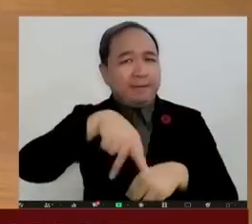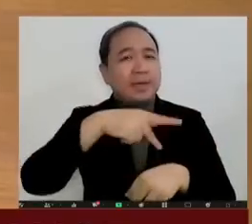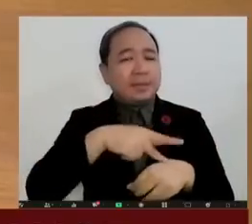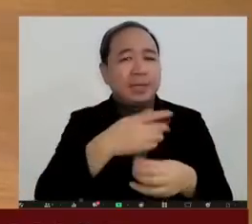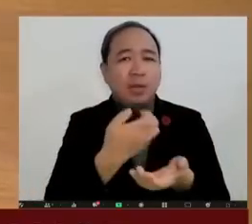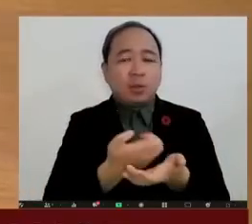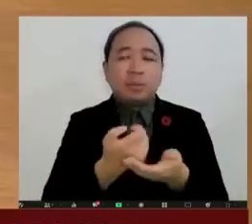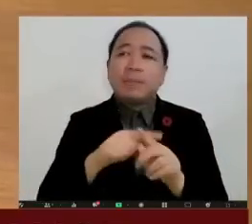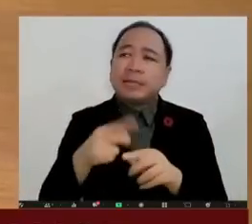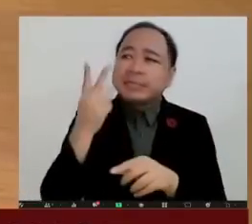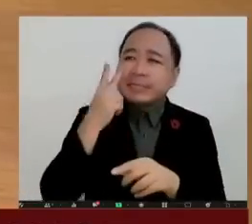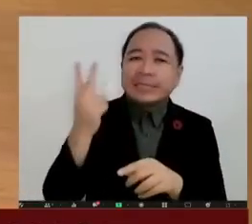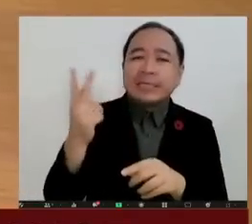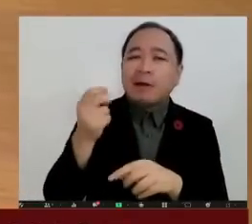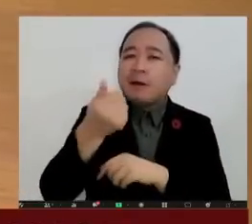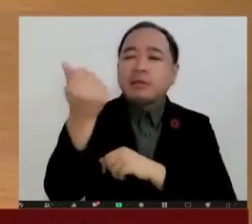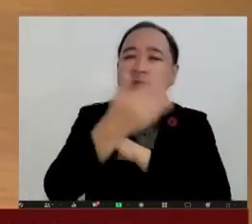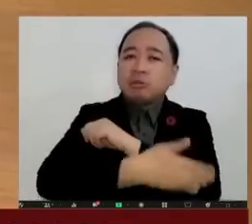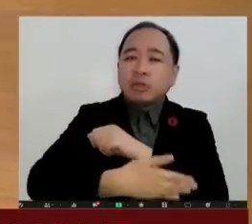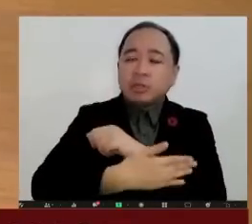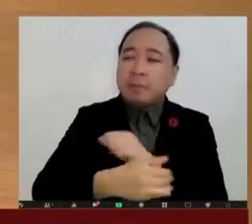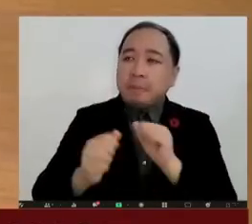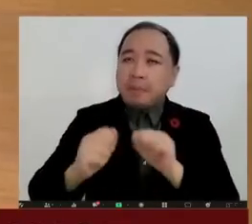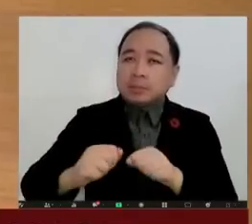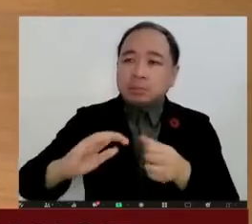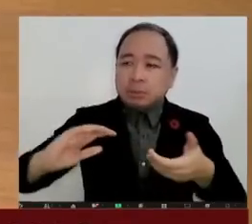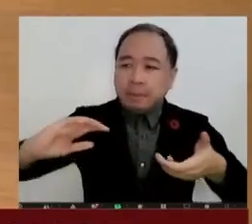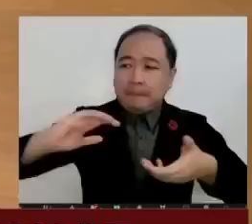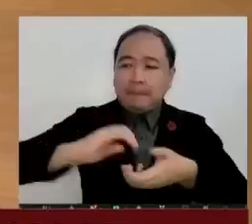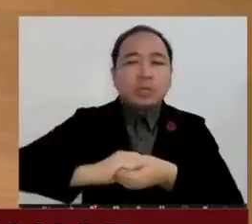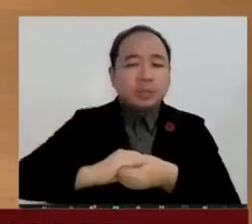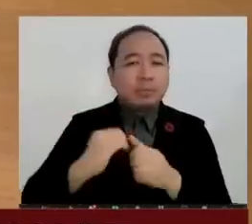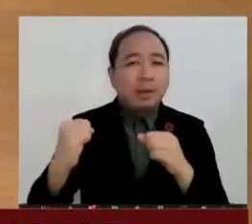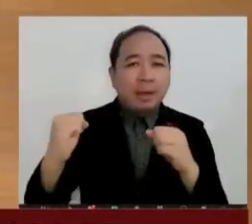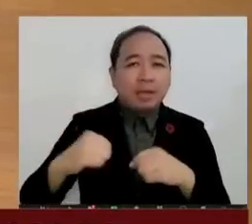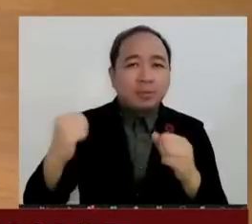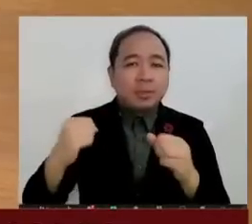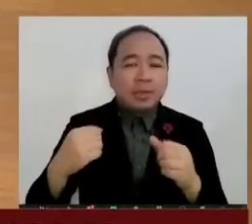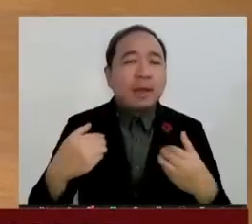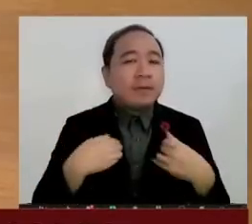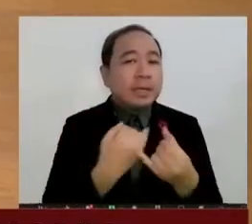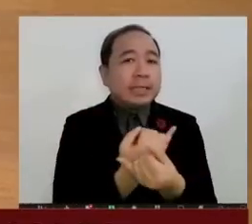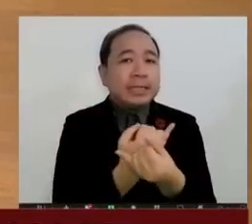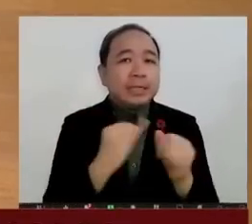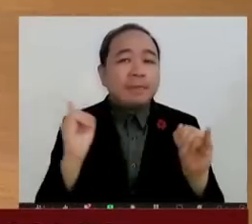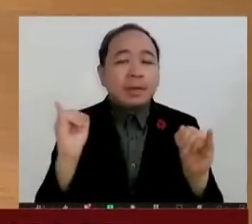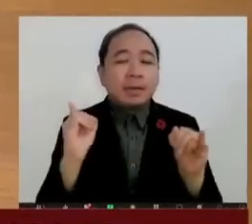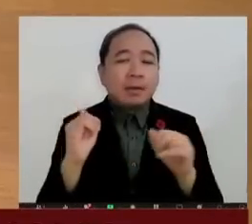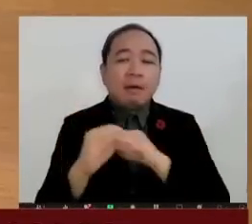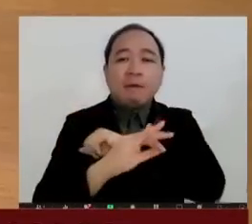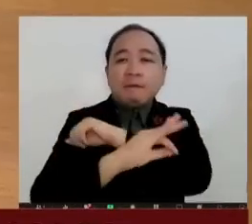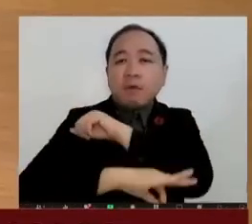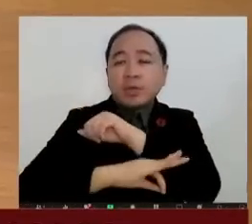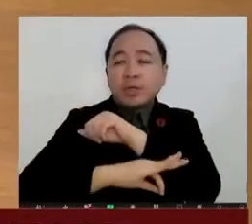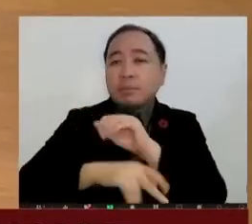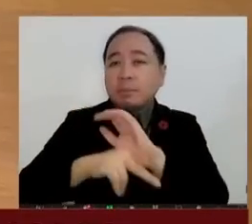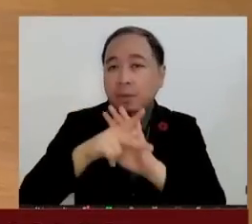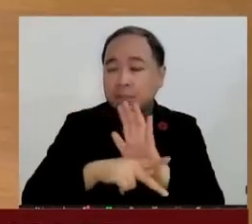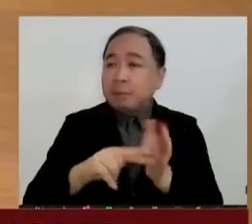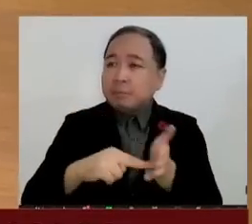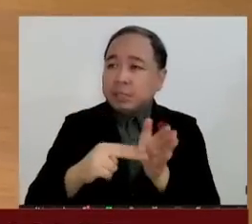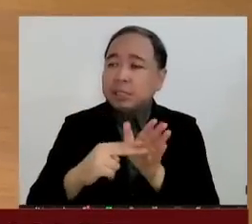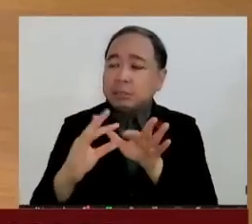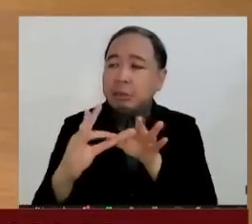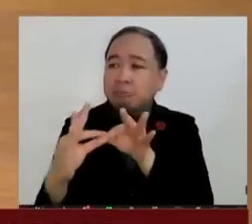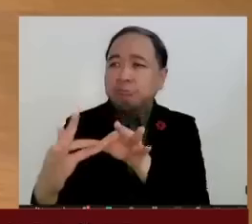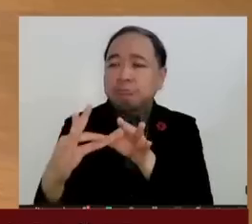for partnerships and agreements. Our independent foreign policy, a friend to all and enemy of none, has proven